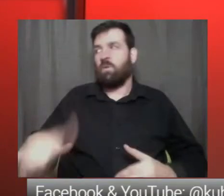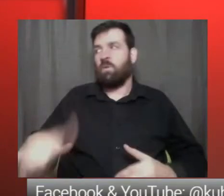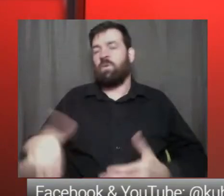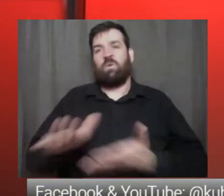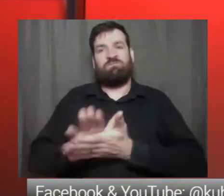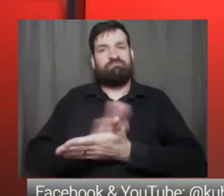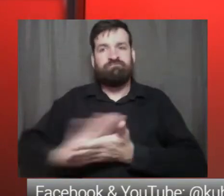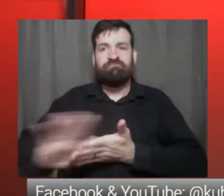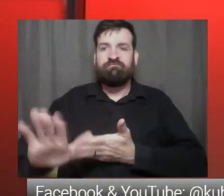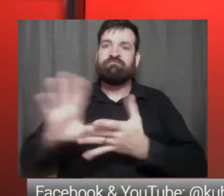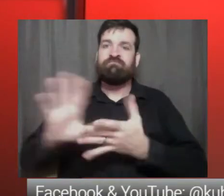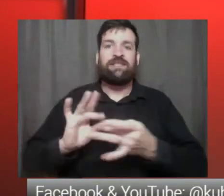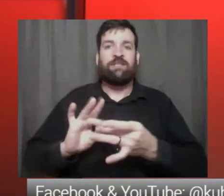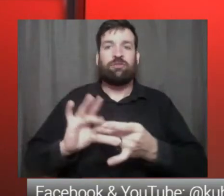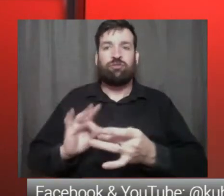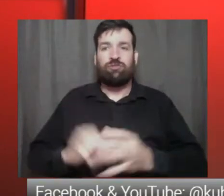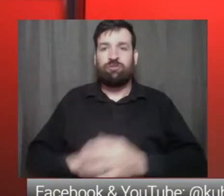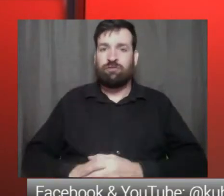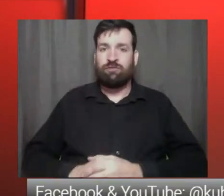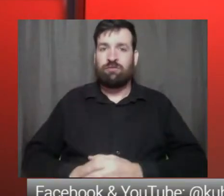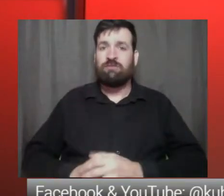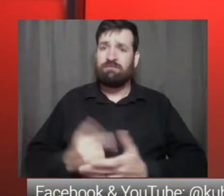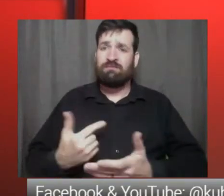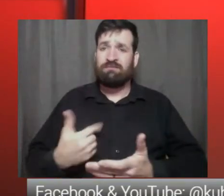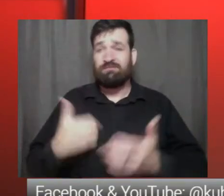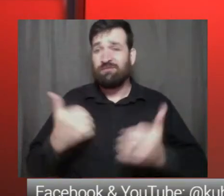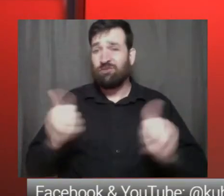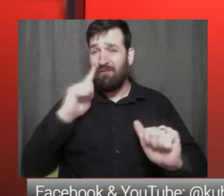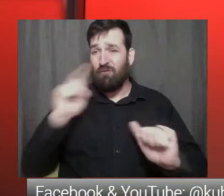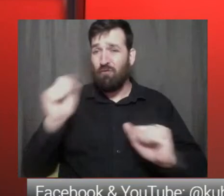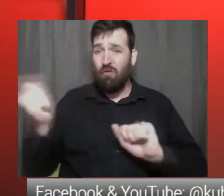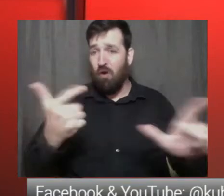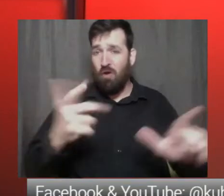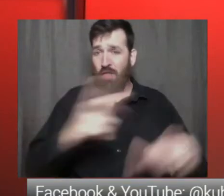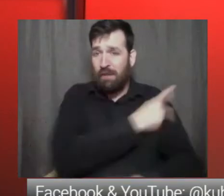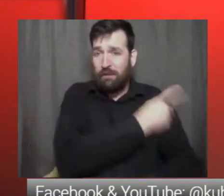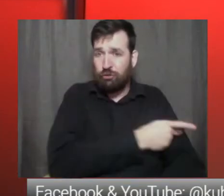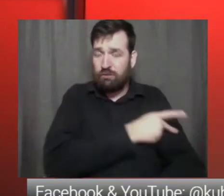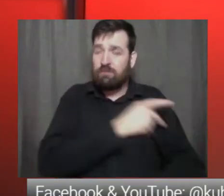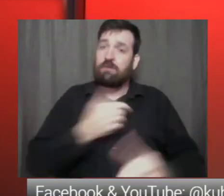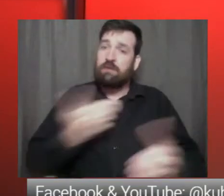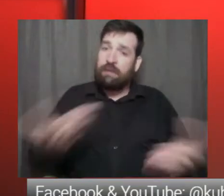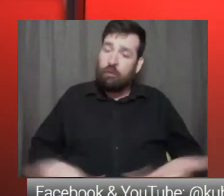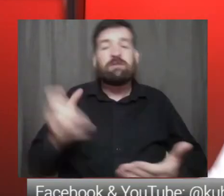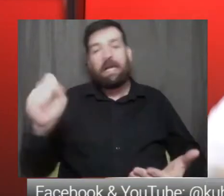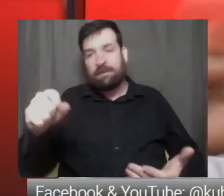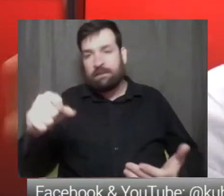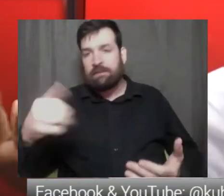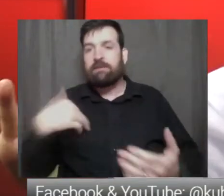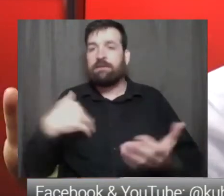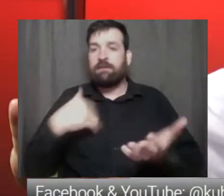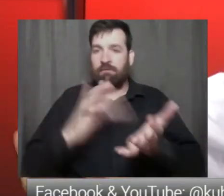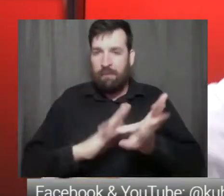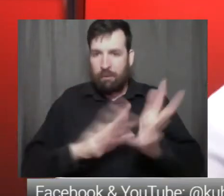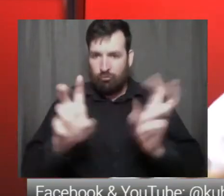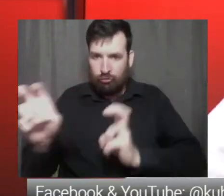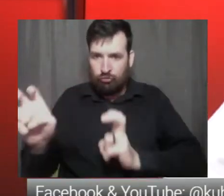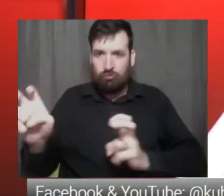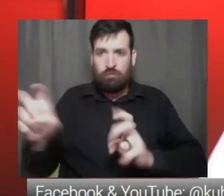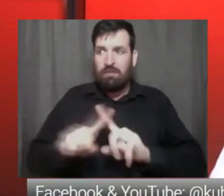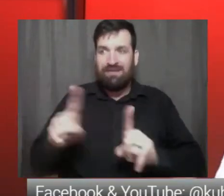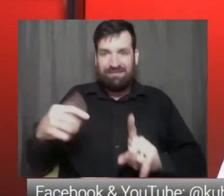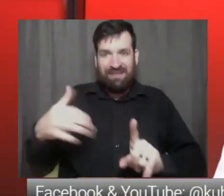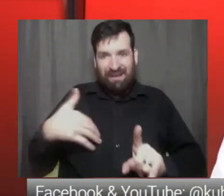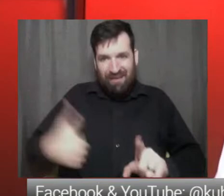And, we try to do that for all our patients, obviously. They're here, yes, they have a medical condition, but they've got their life outside of the hospital and out